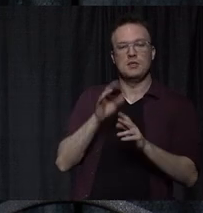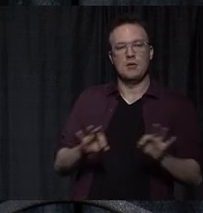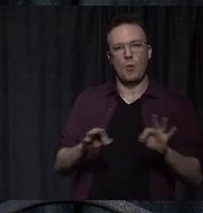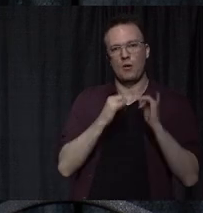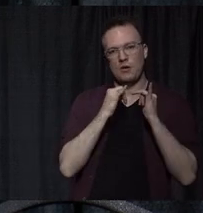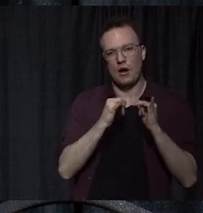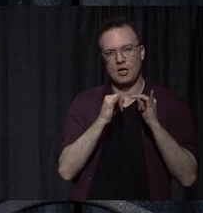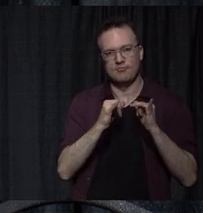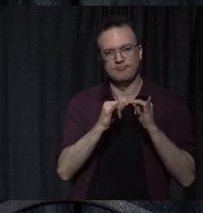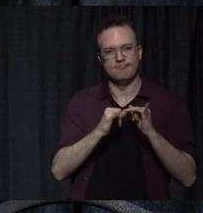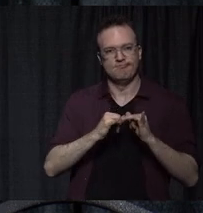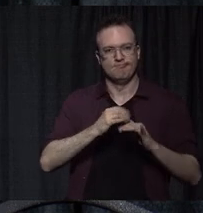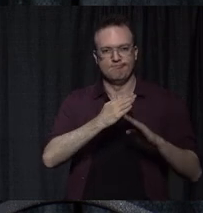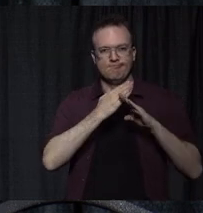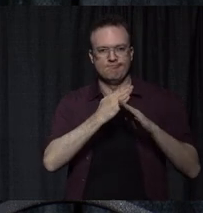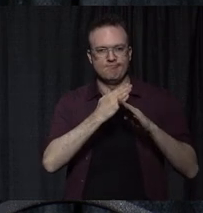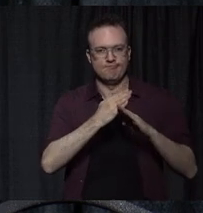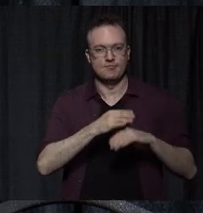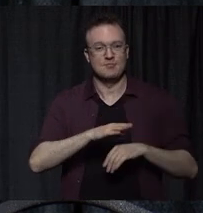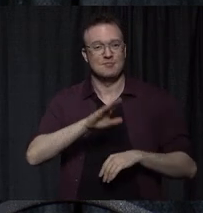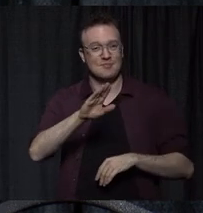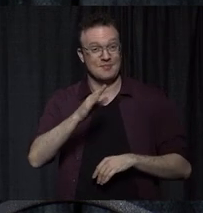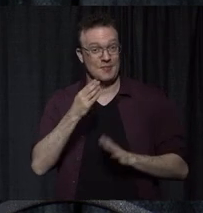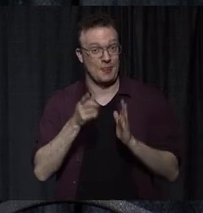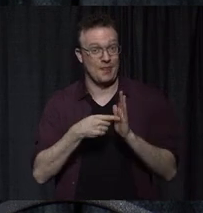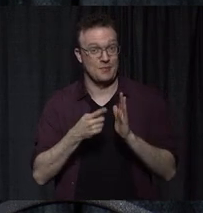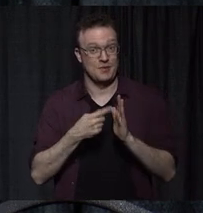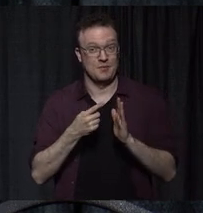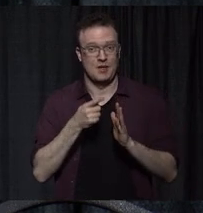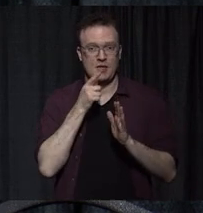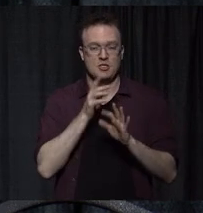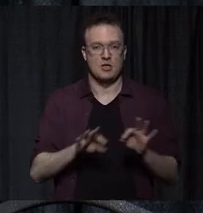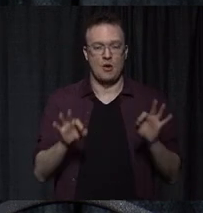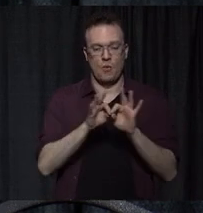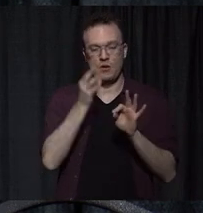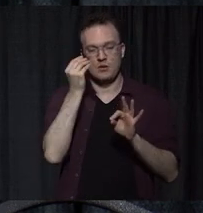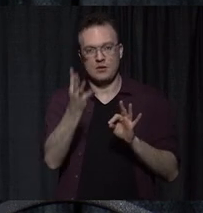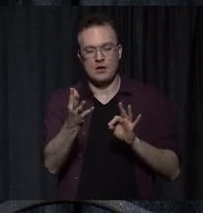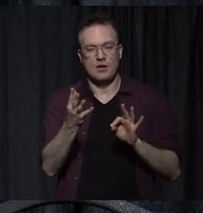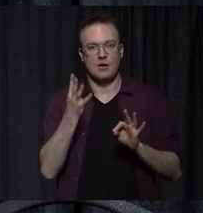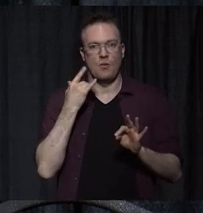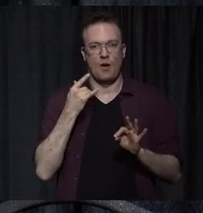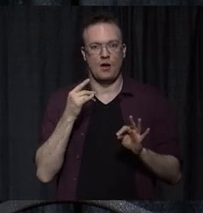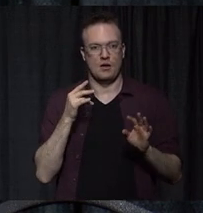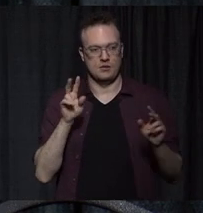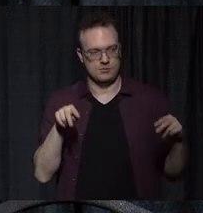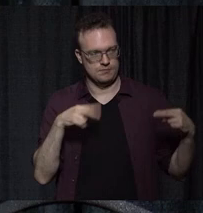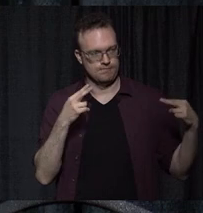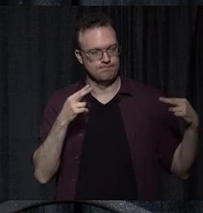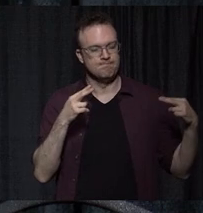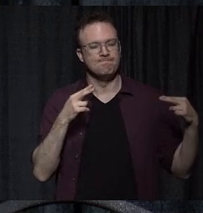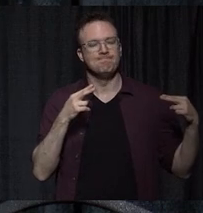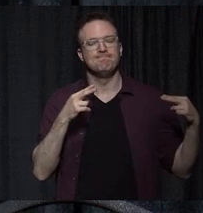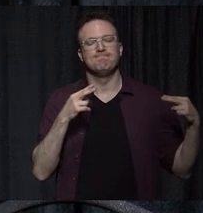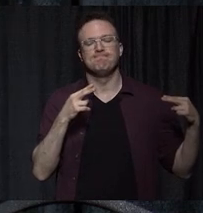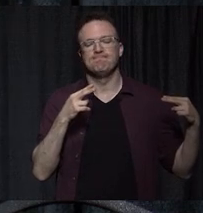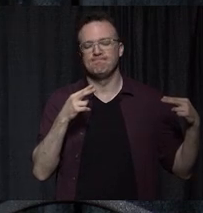share. Sometimes it's not even worth uttering the words, because just looking into each other's eyes, we